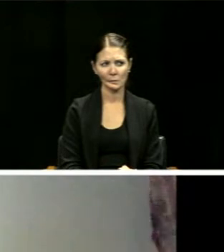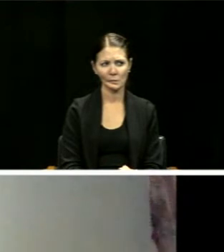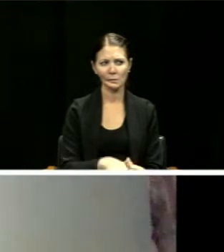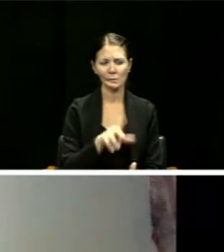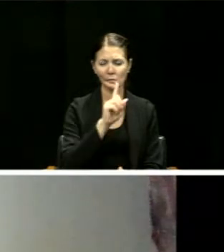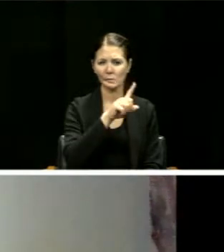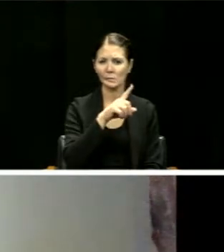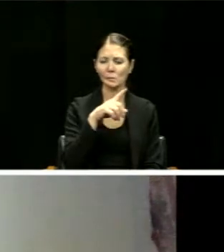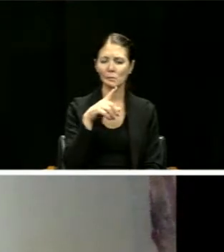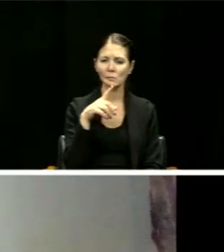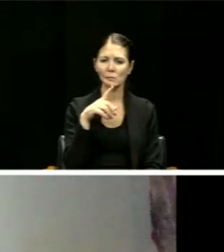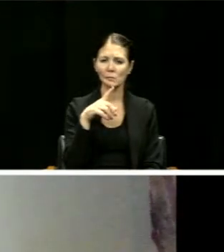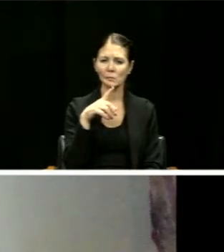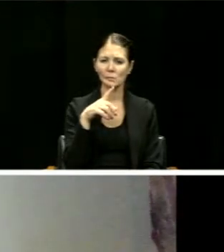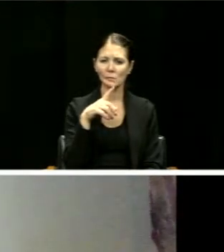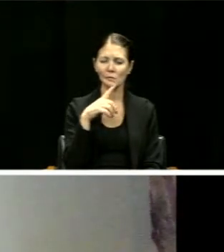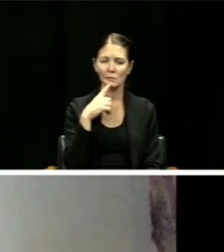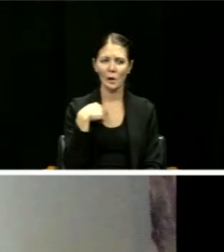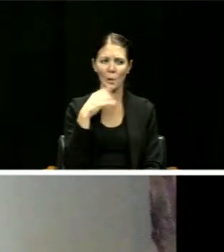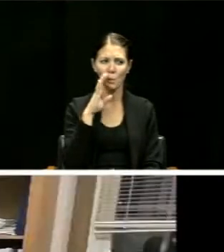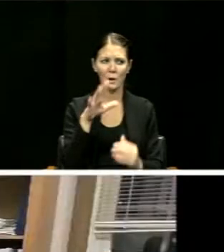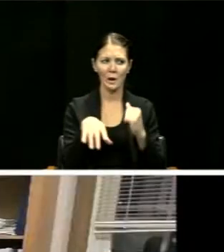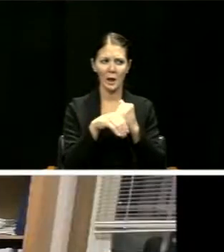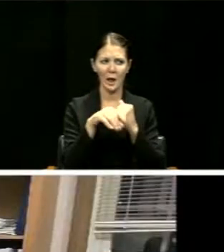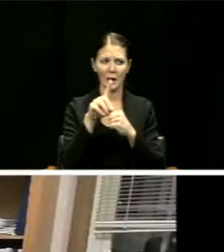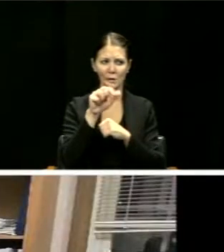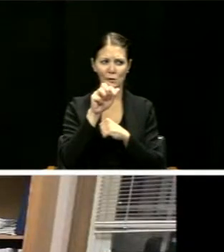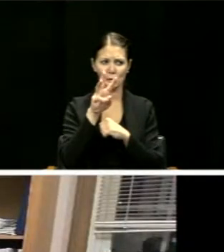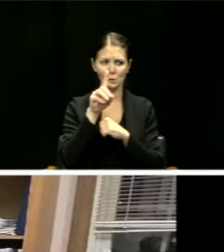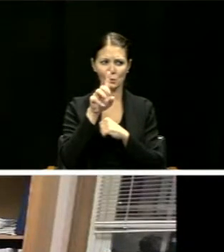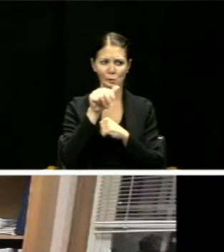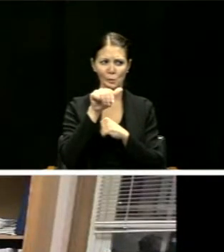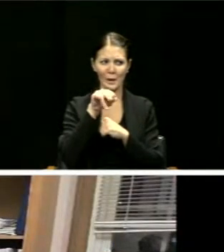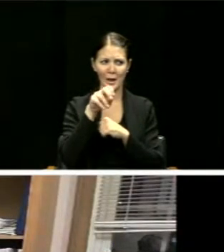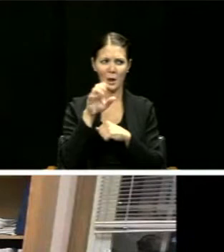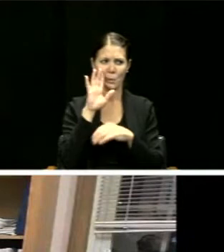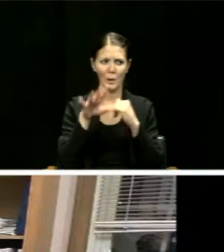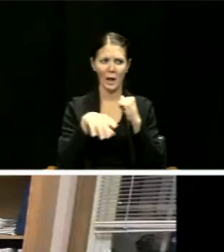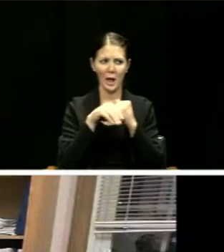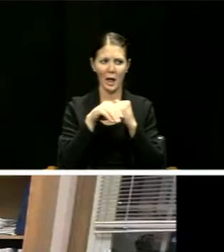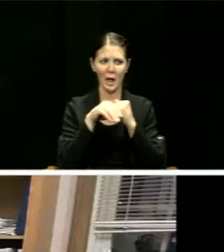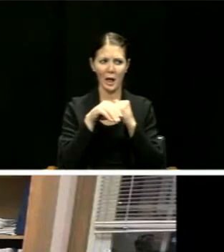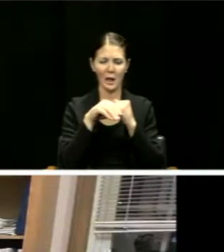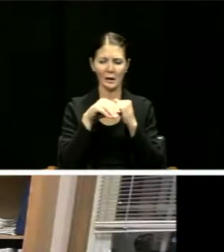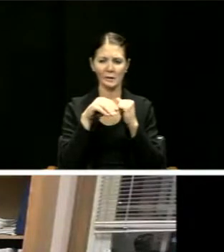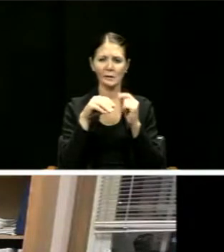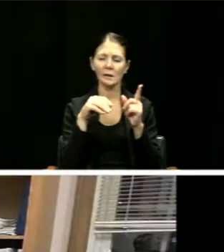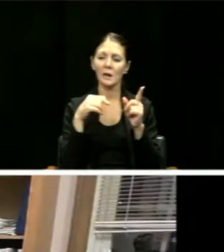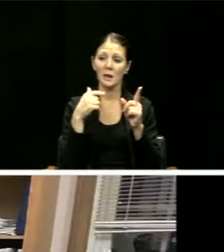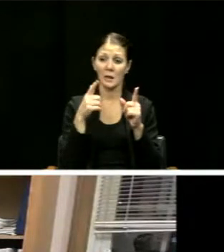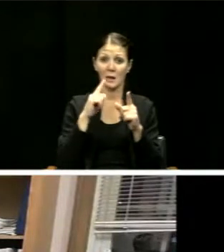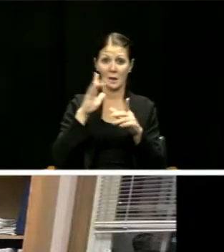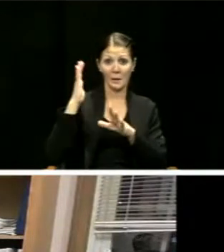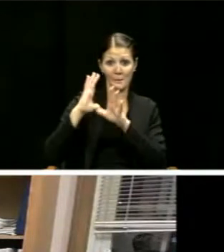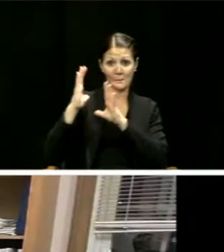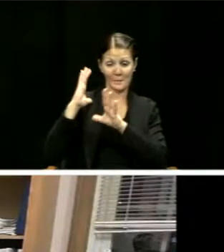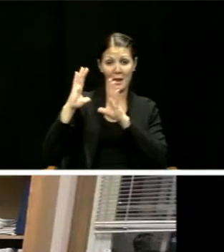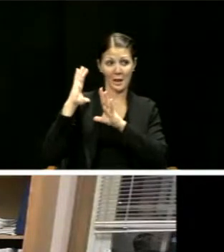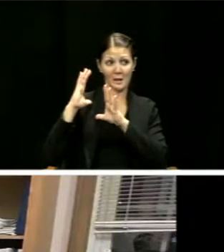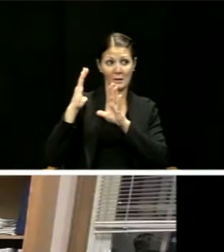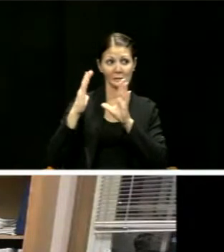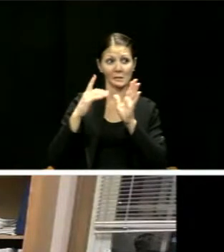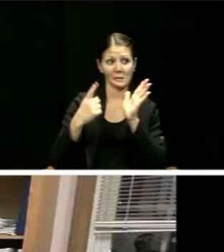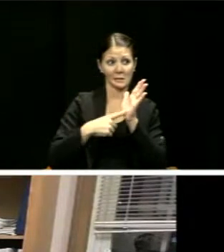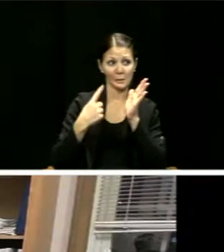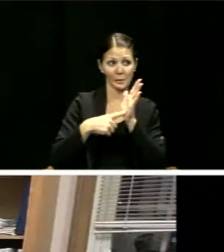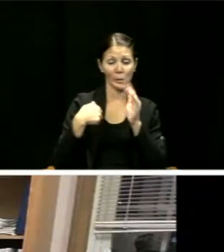Thanks, Diddy. Yeah, I'll add a couple comments. Dwayne Martin, town engineer. So in the past, and sometimes we